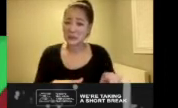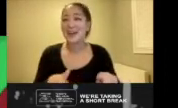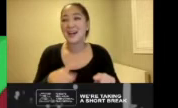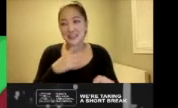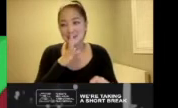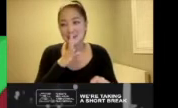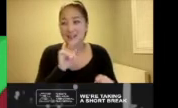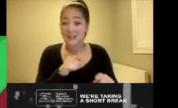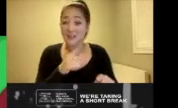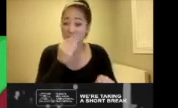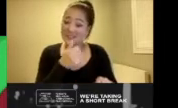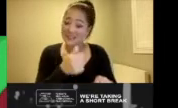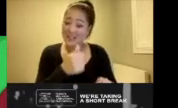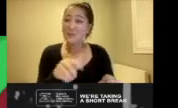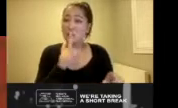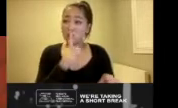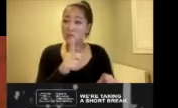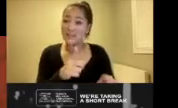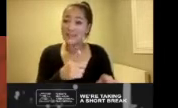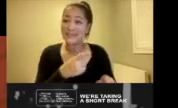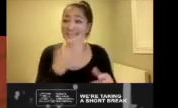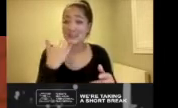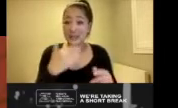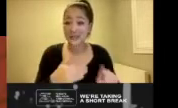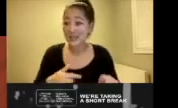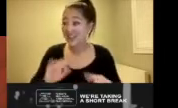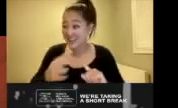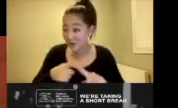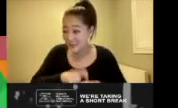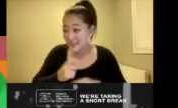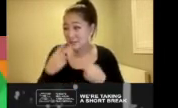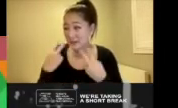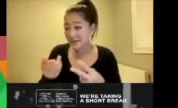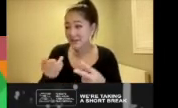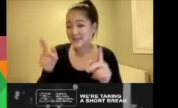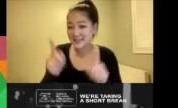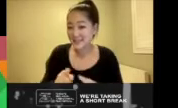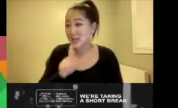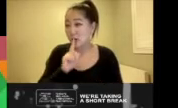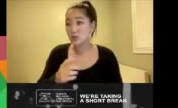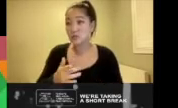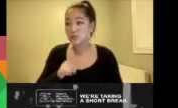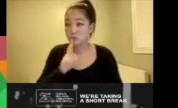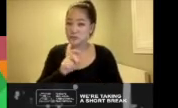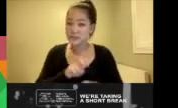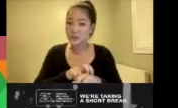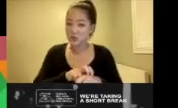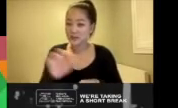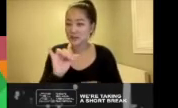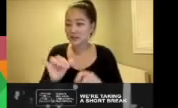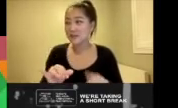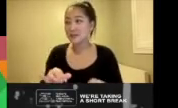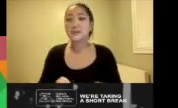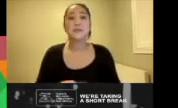I came to India, I was nervous too. Did you have to do a dance too? In a way. I really wanted Mom's side of